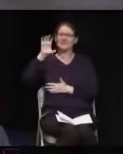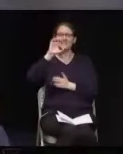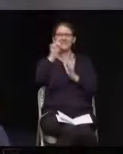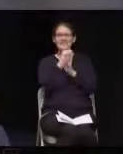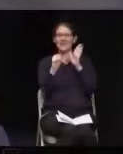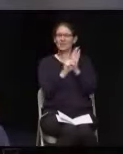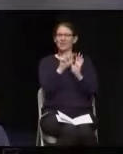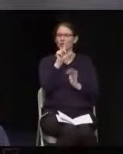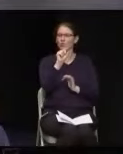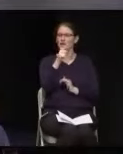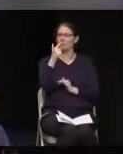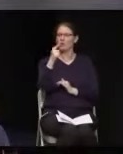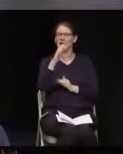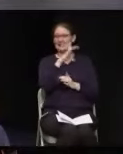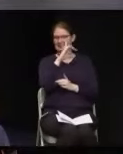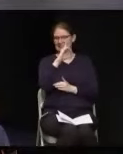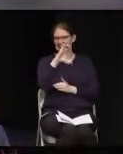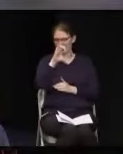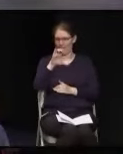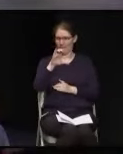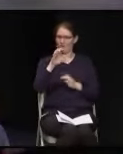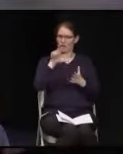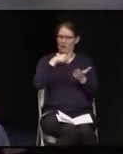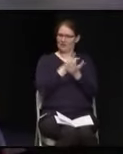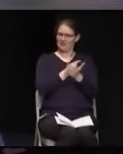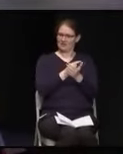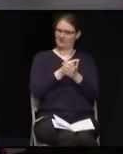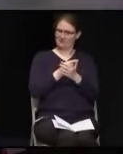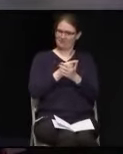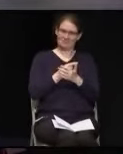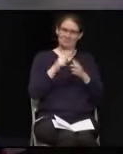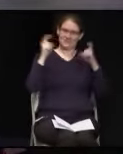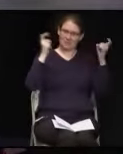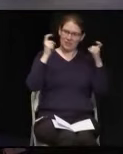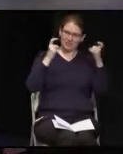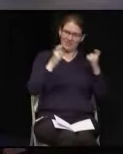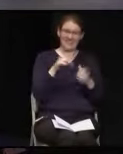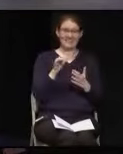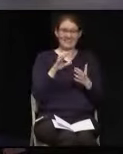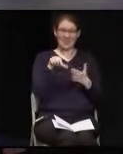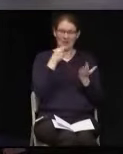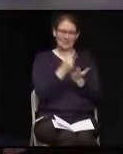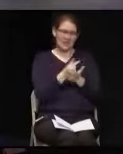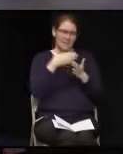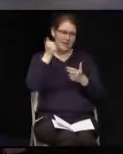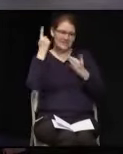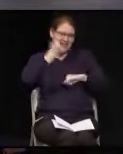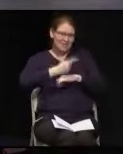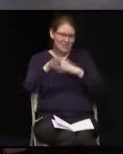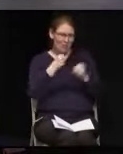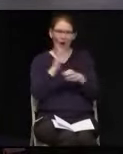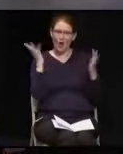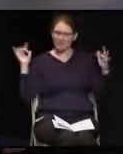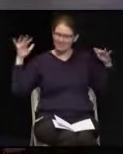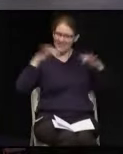December commencement ceremony. Commencement is the absolute best day of the year at Northeast State. We all come together to celebrate